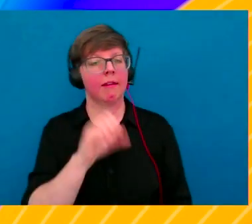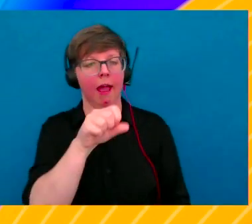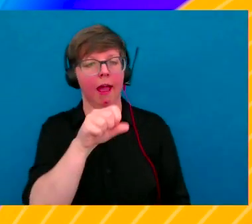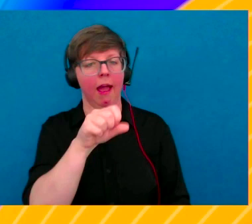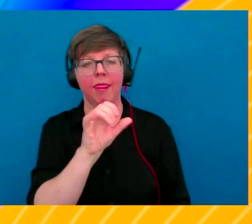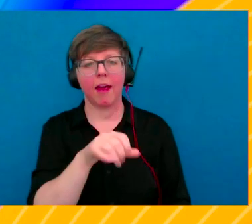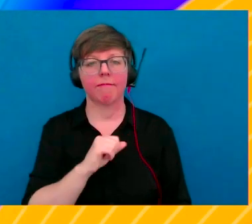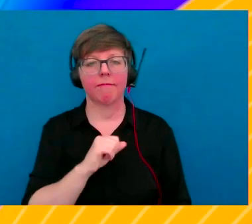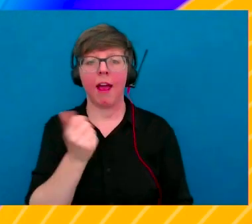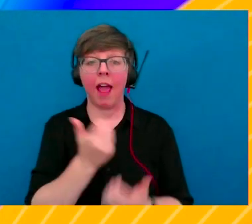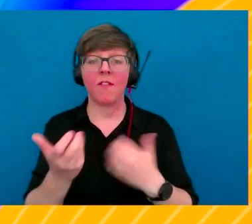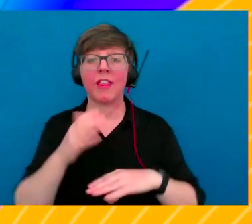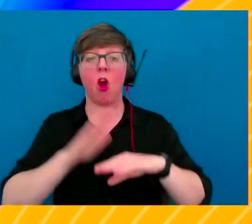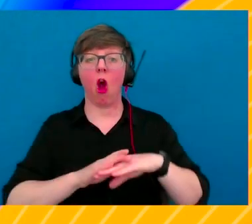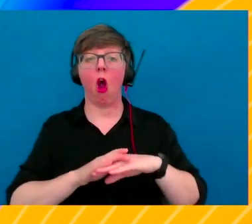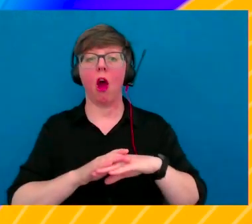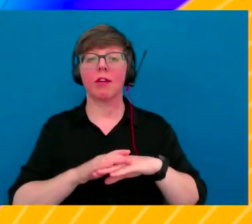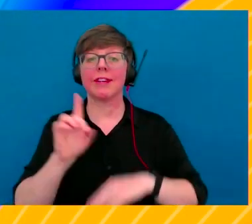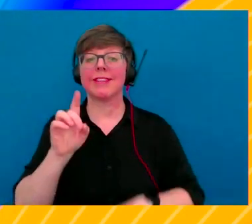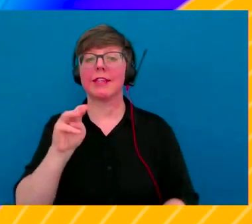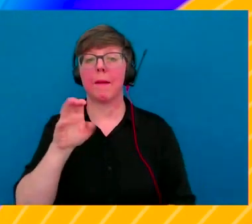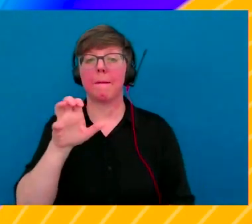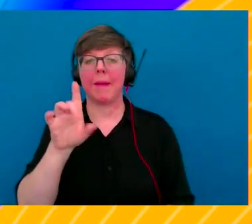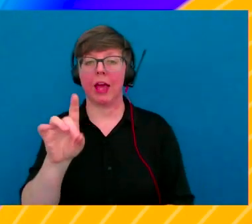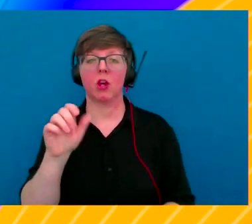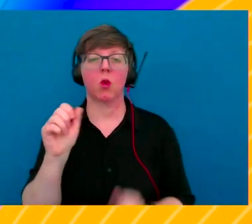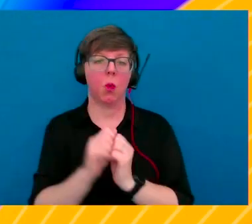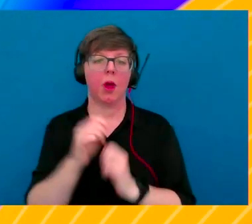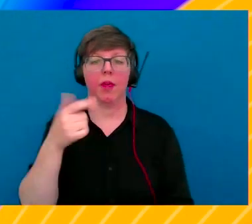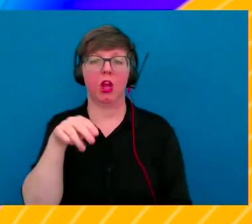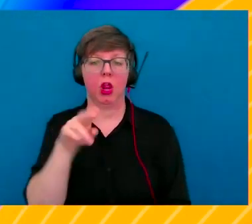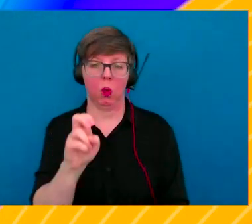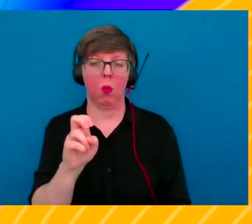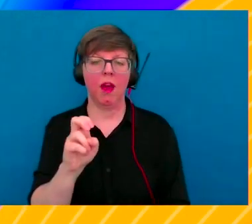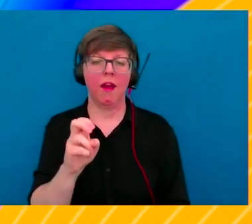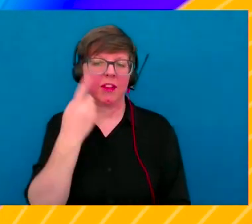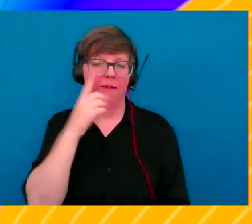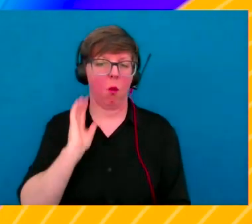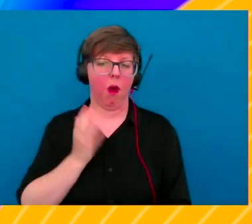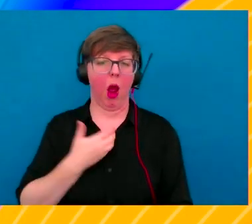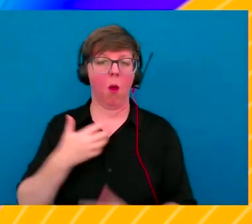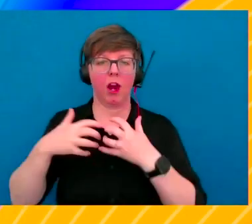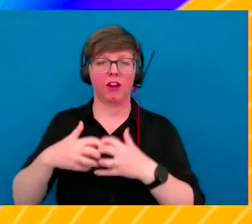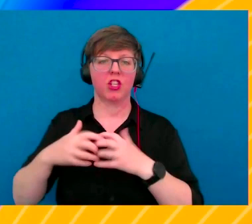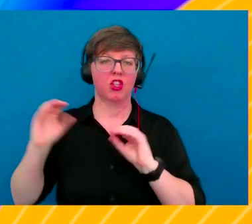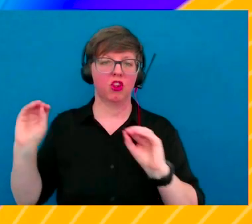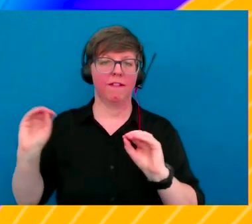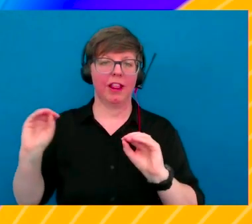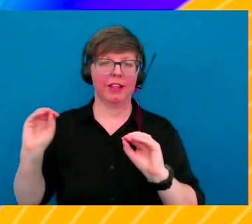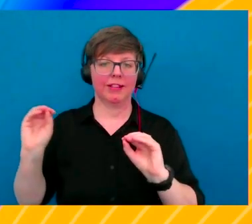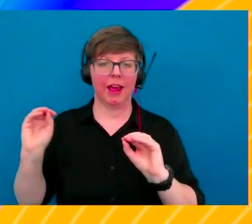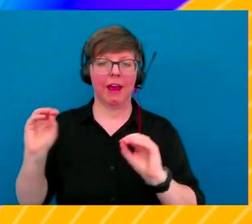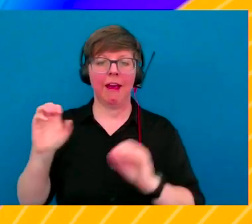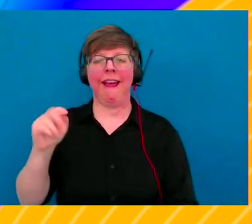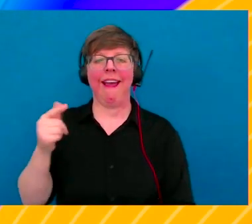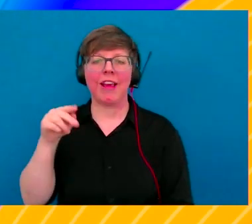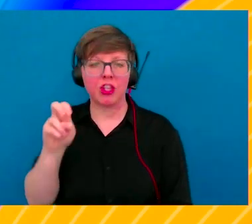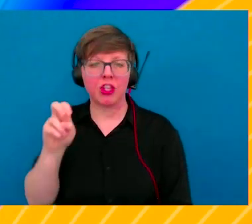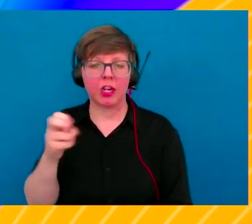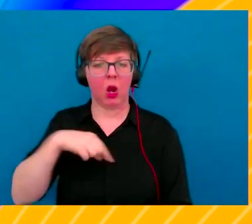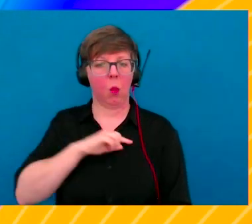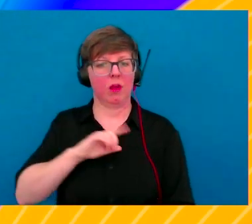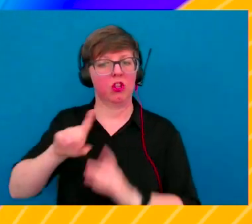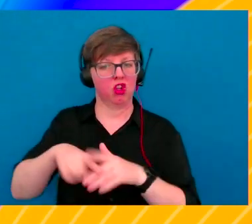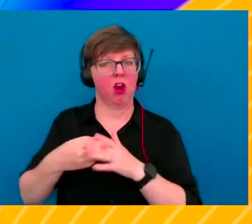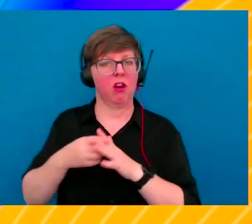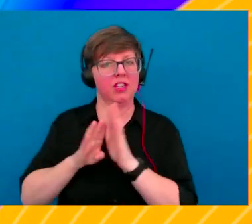It's one of the advantages of our serverless engine, and the fact that we started development on it so early. We've had a long time